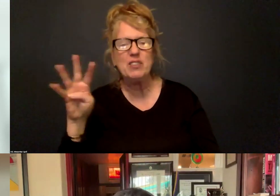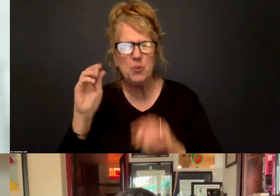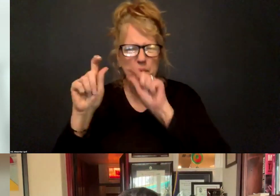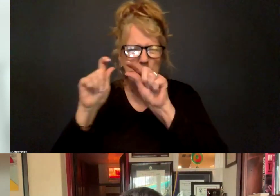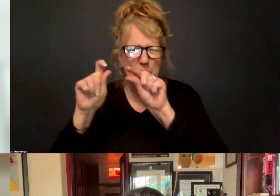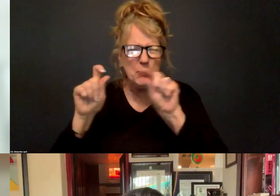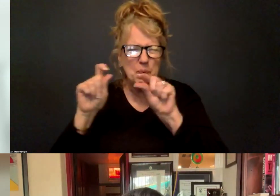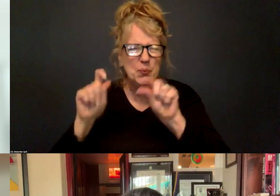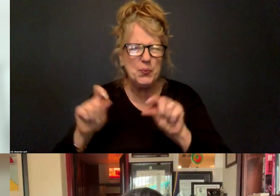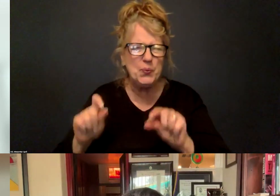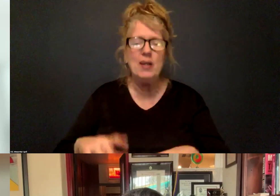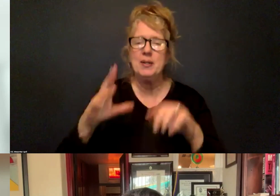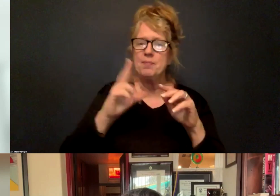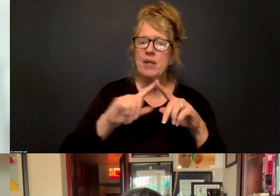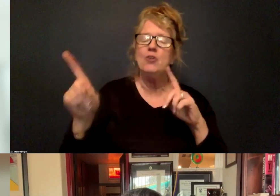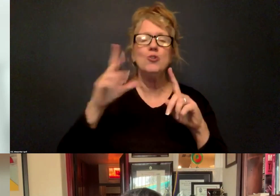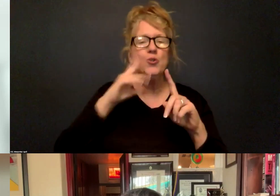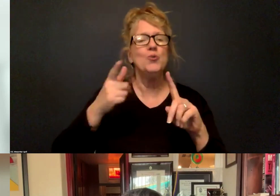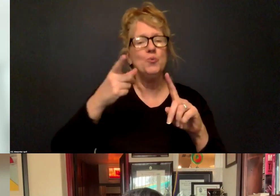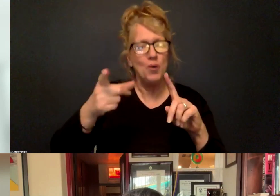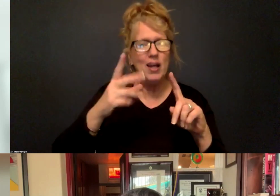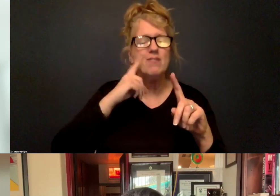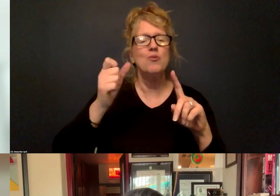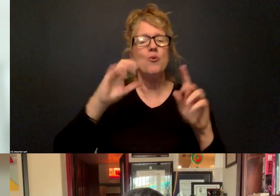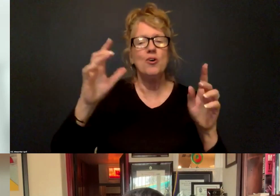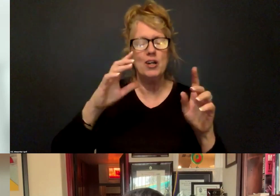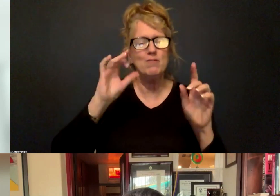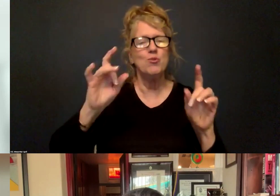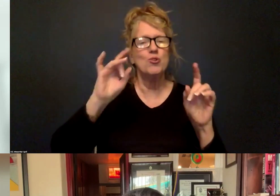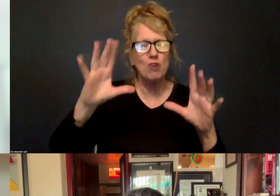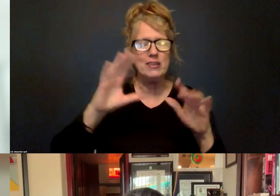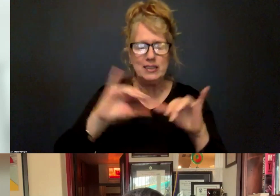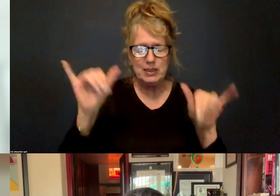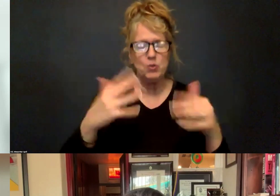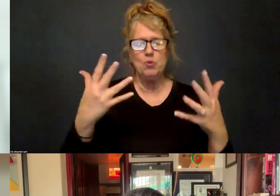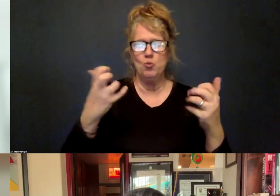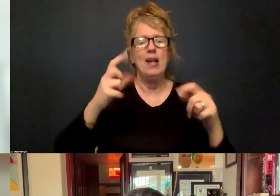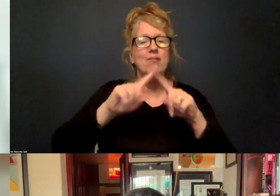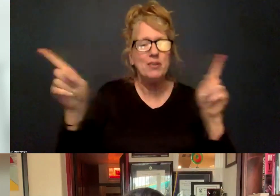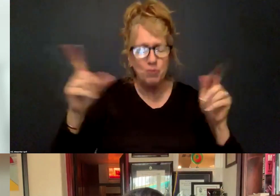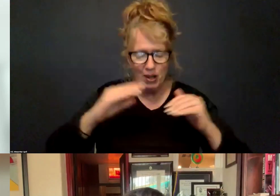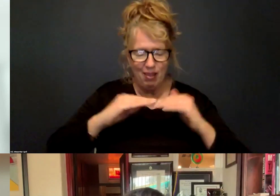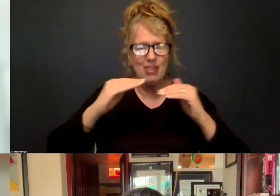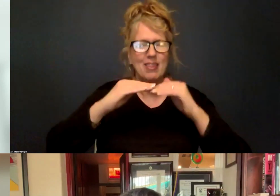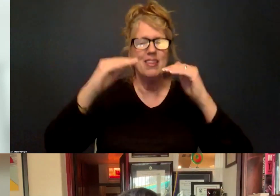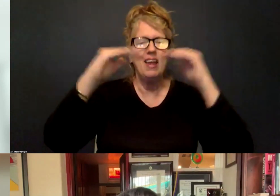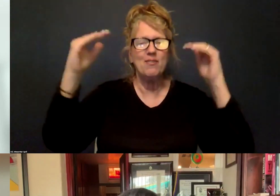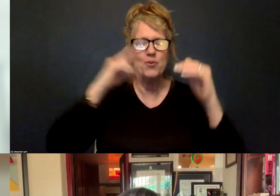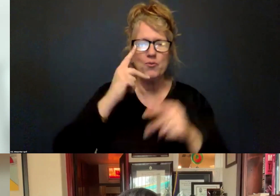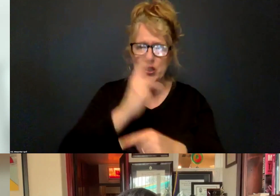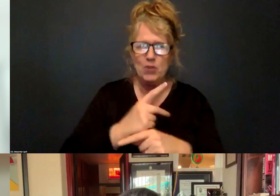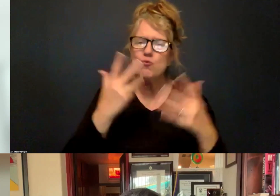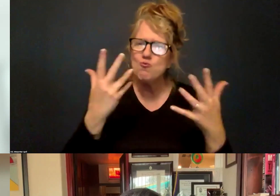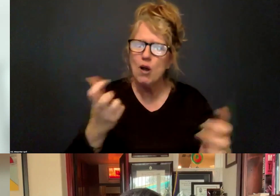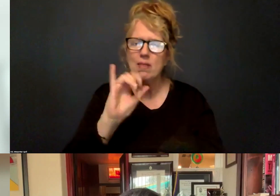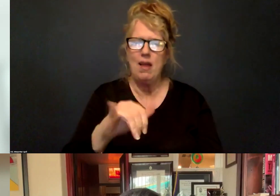pixels. You want a higher resolution crisis center or crisis system where you have the different levels of care for